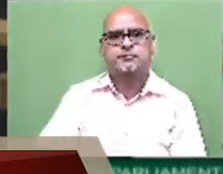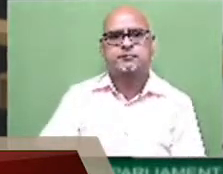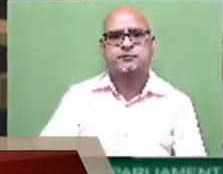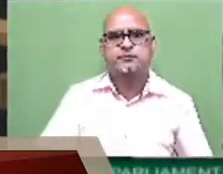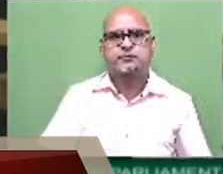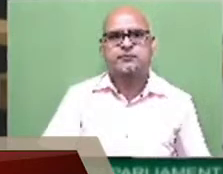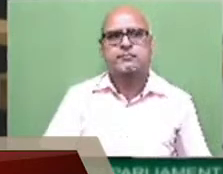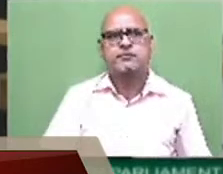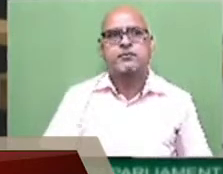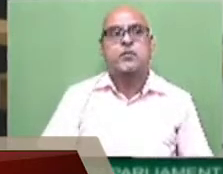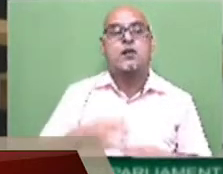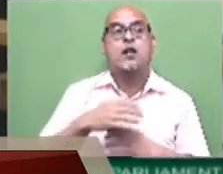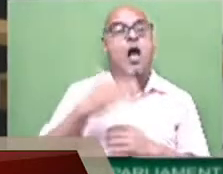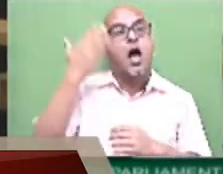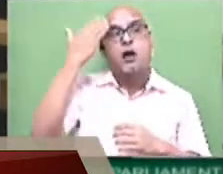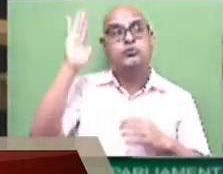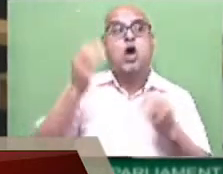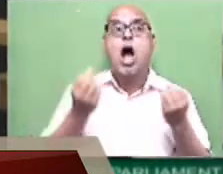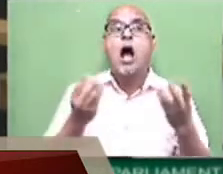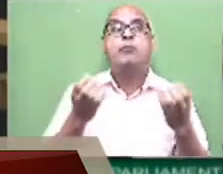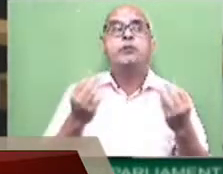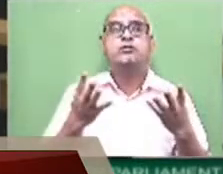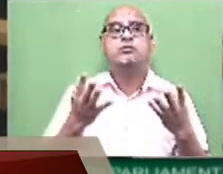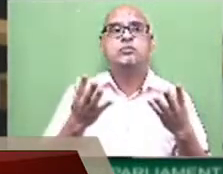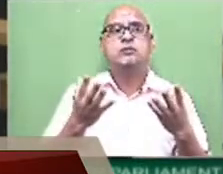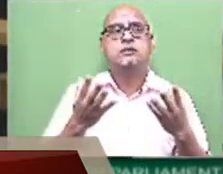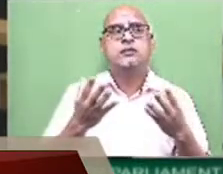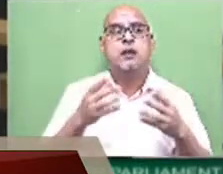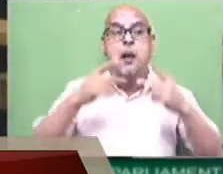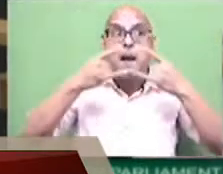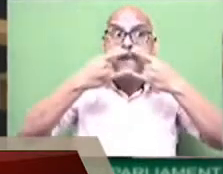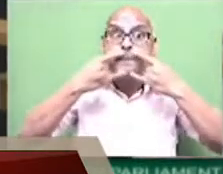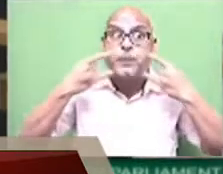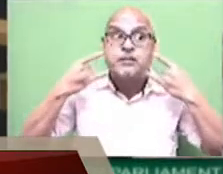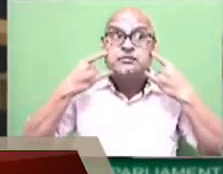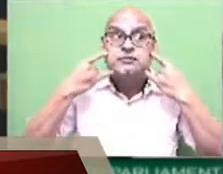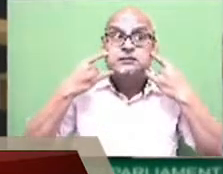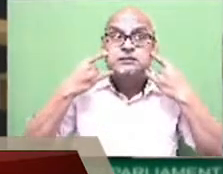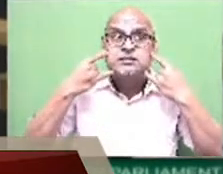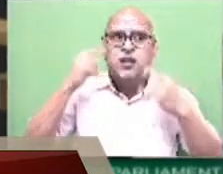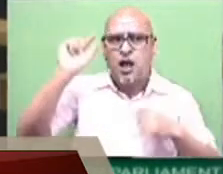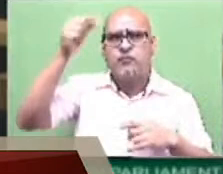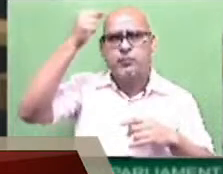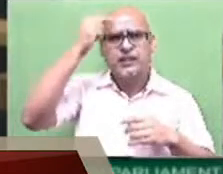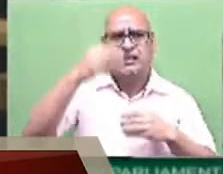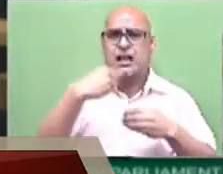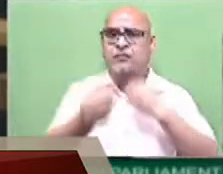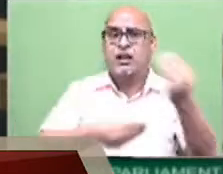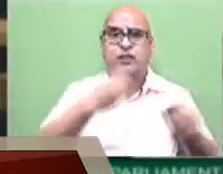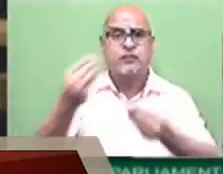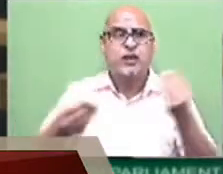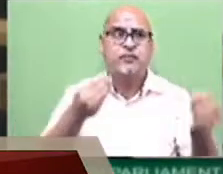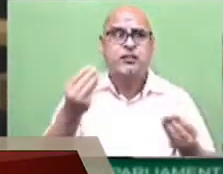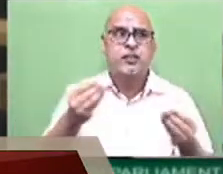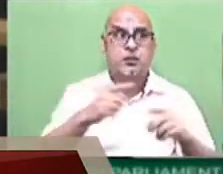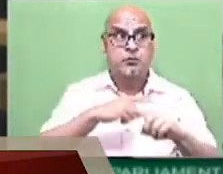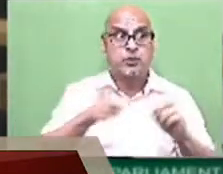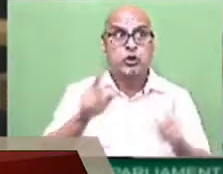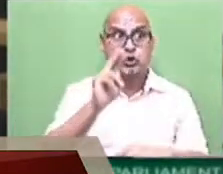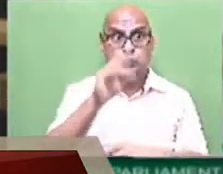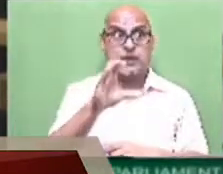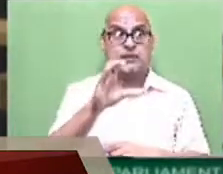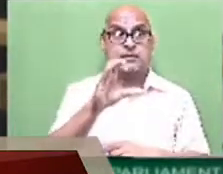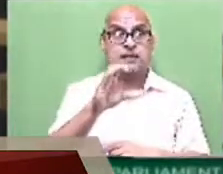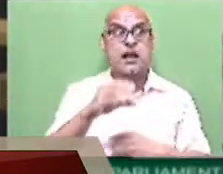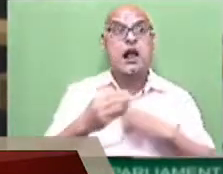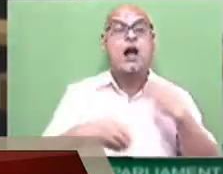masks the government gave out, but I can tell you on this side, we gave out over 60,000 free face masks.